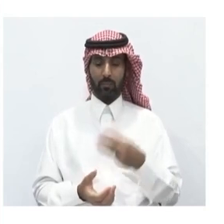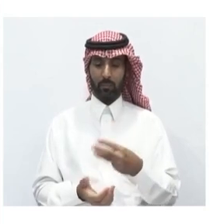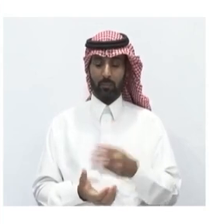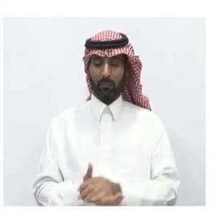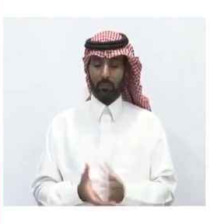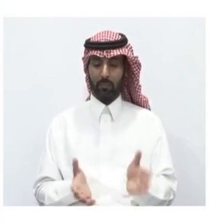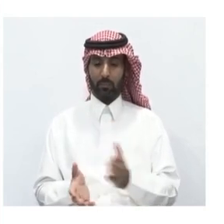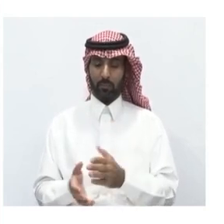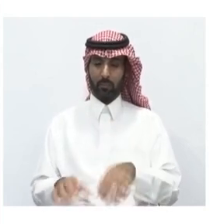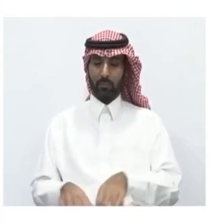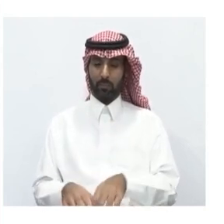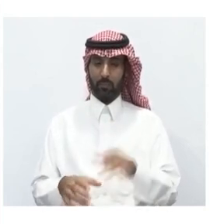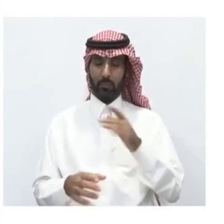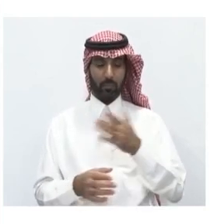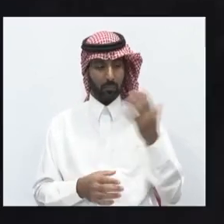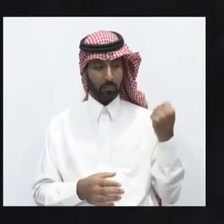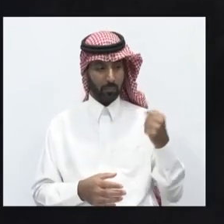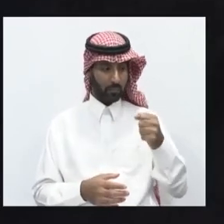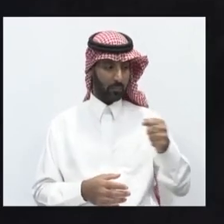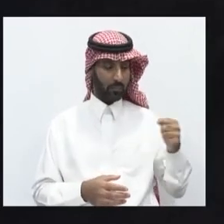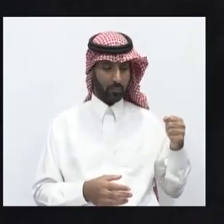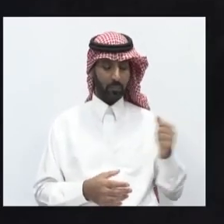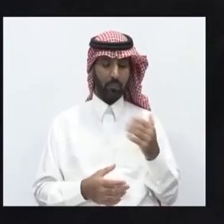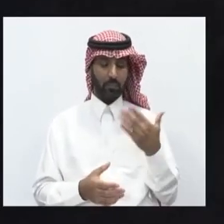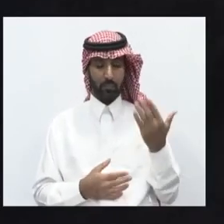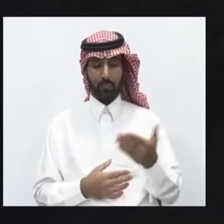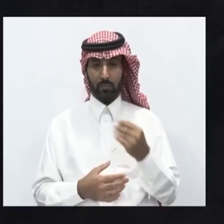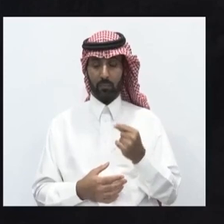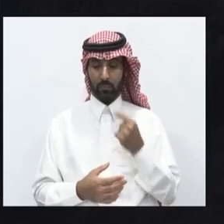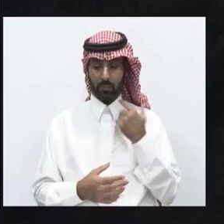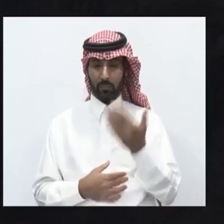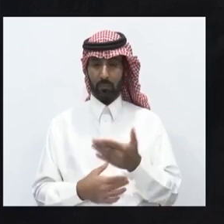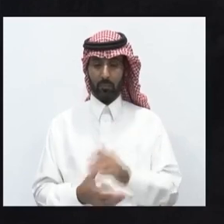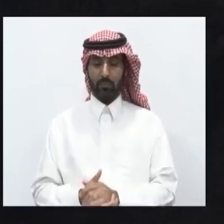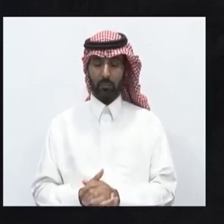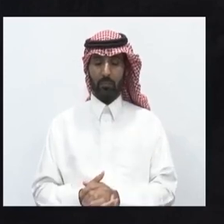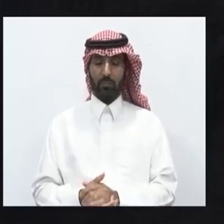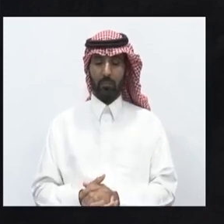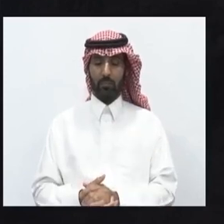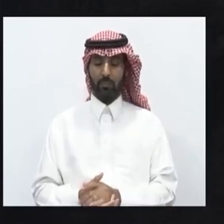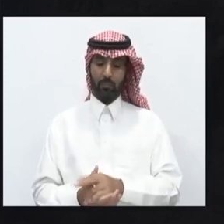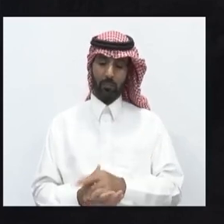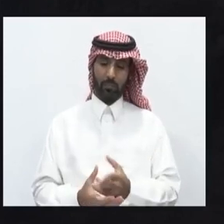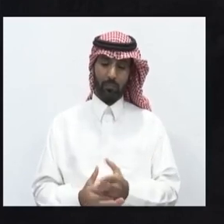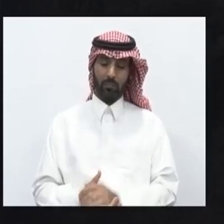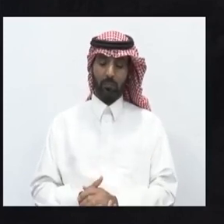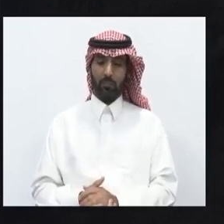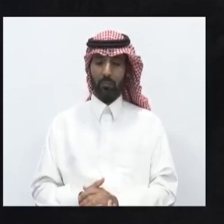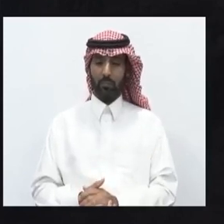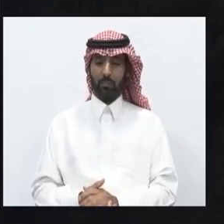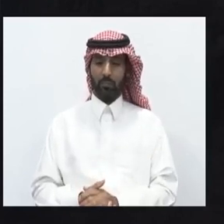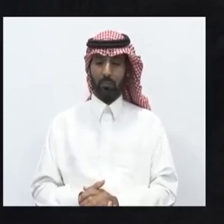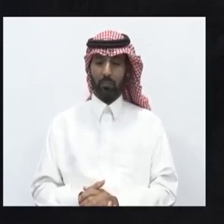seat next to the window. So he's like me. We both like window seats rather than aisle